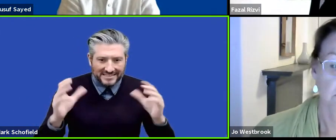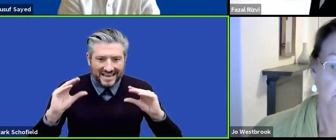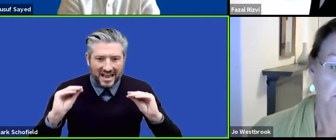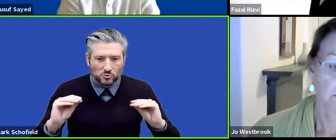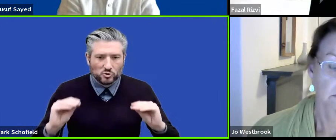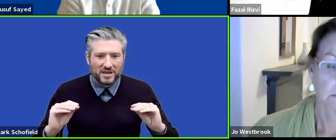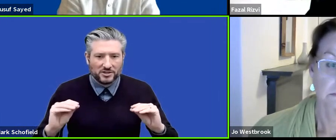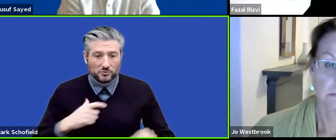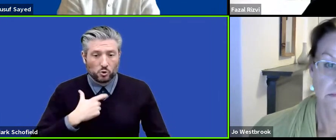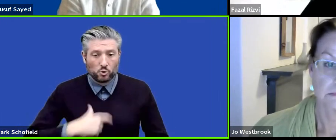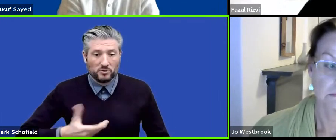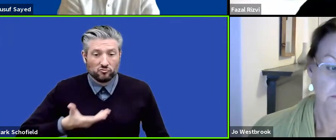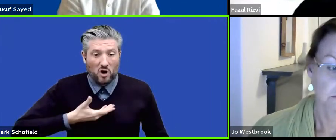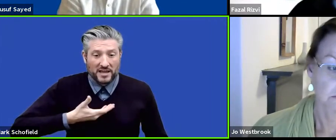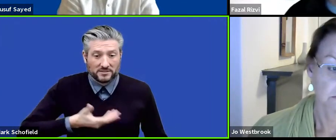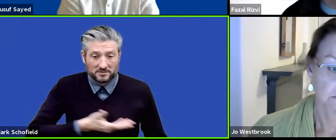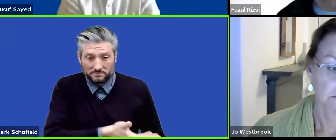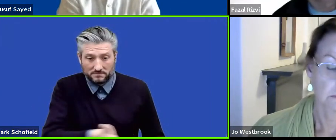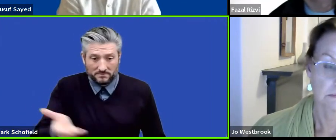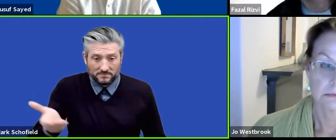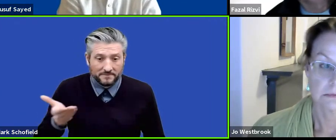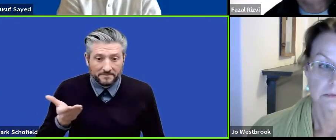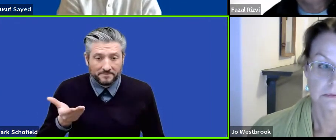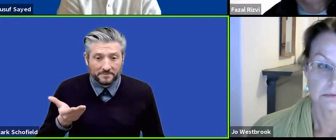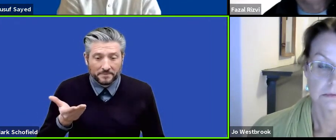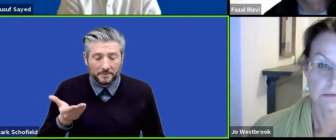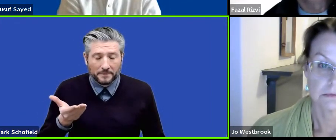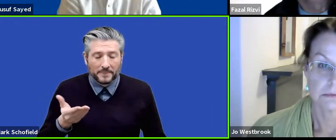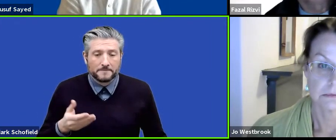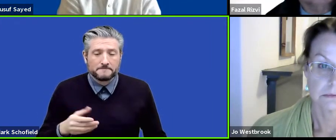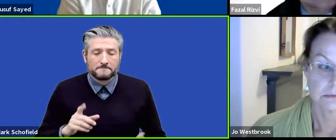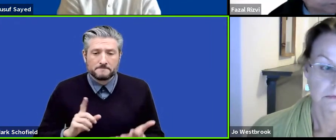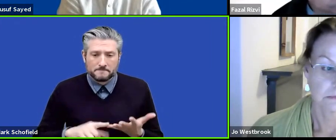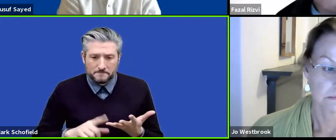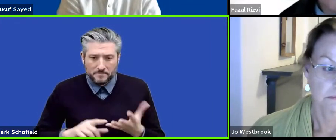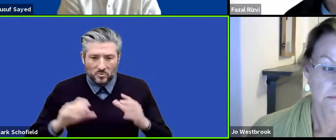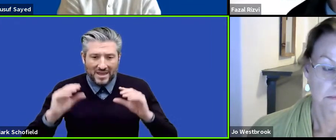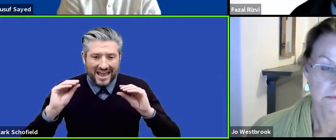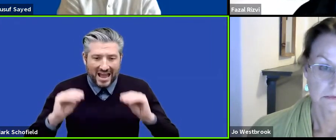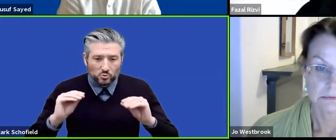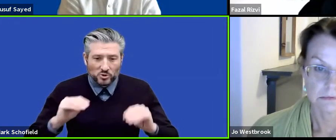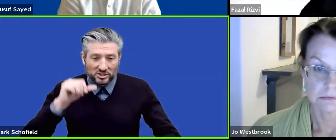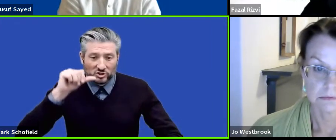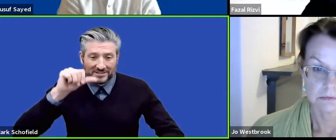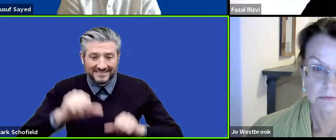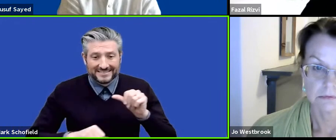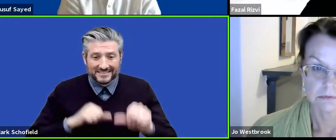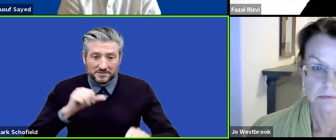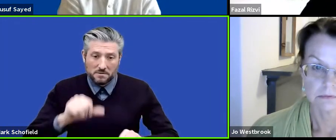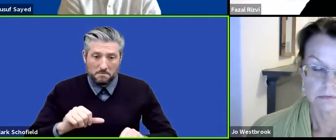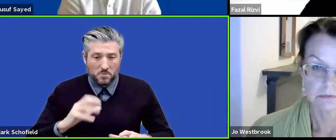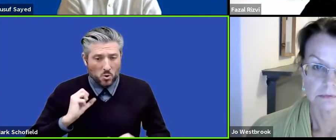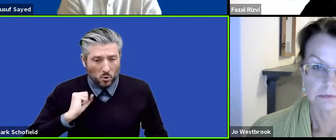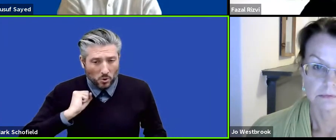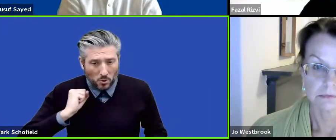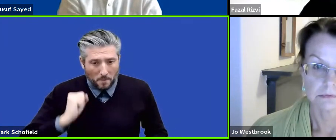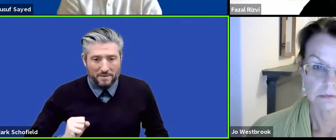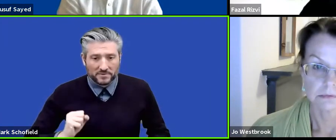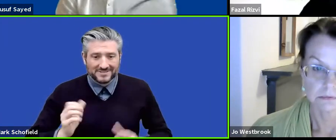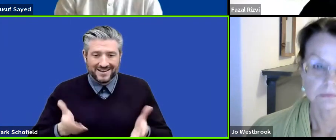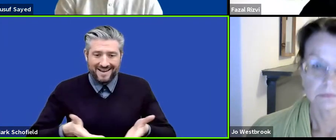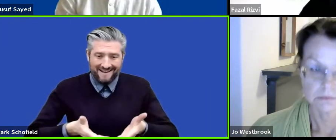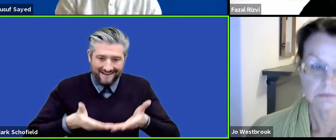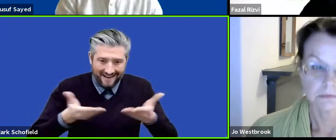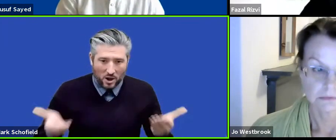need to support a renewed vision of an education system committed to equity and social justice for all. I think